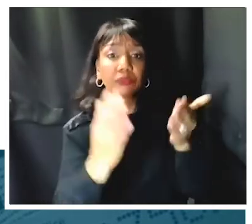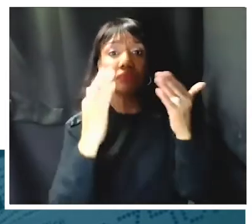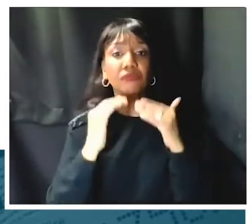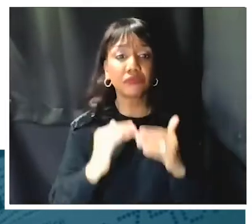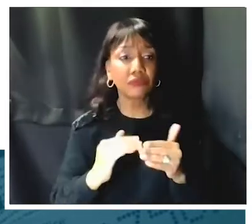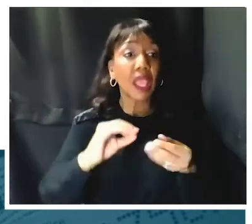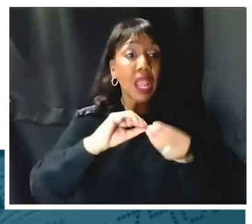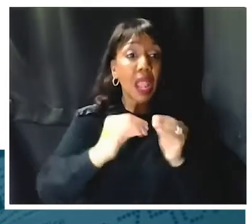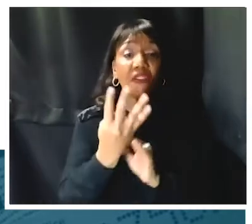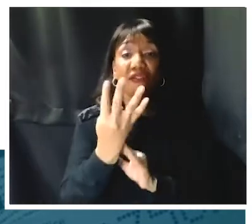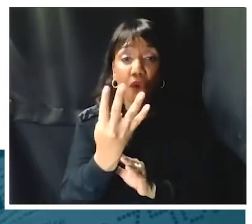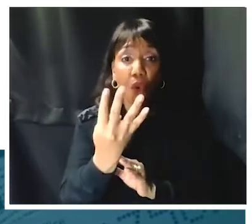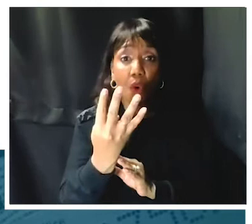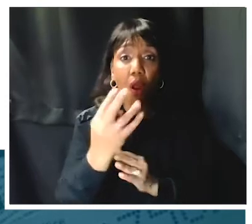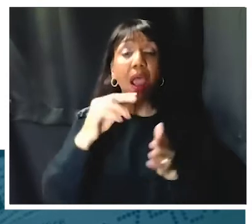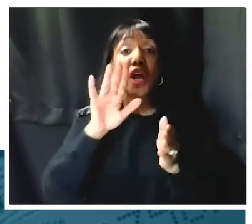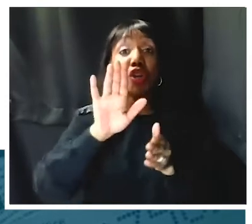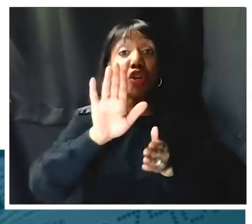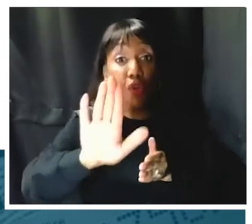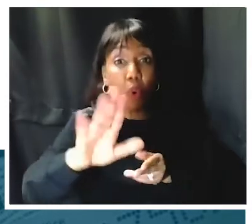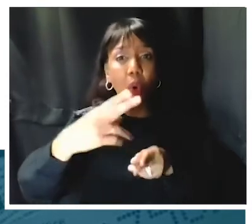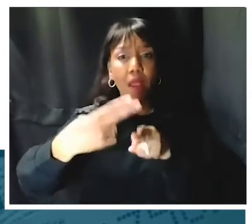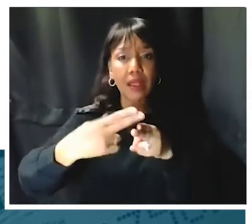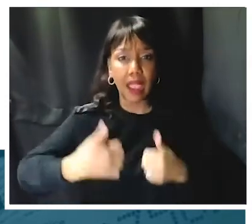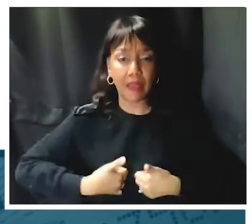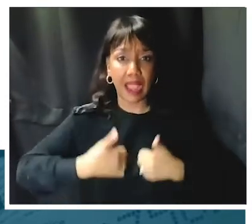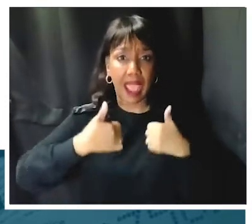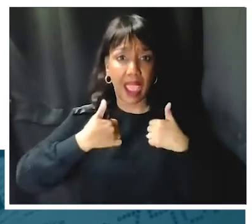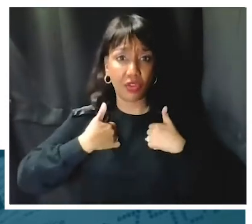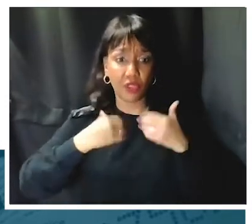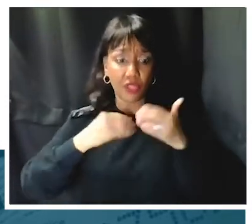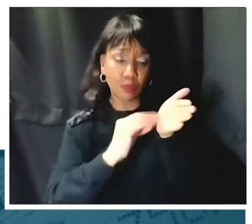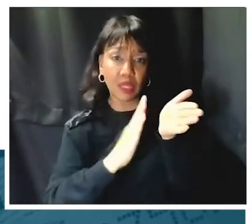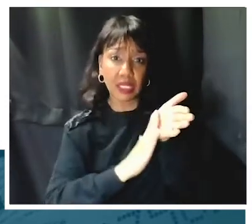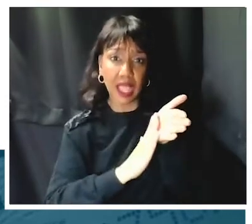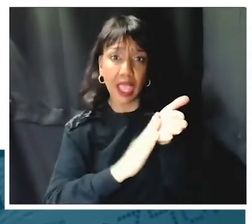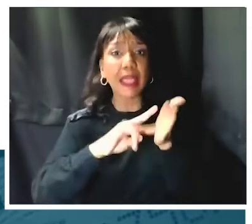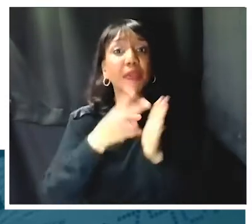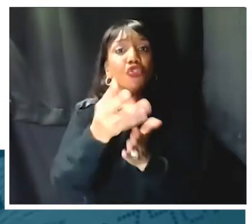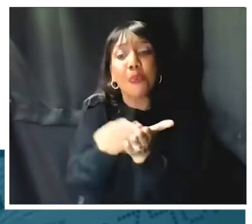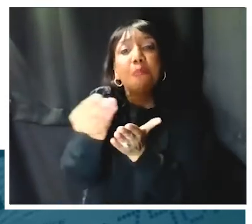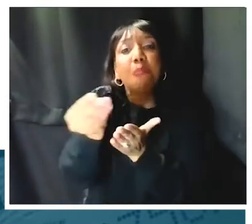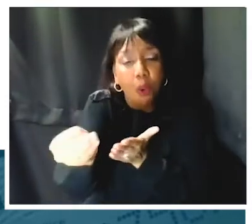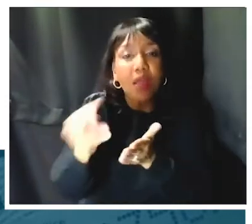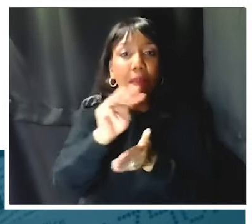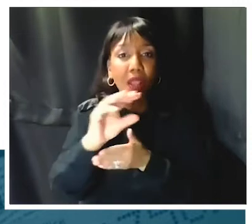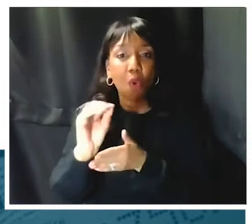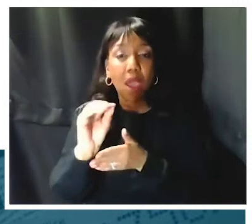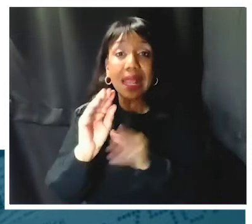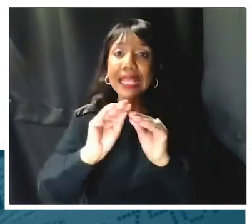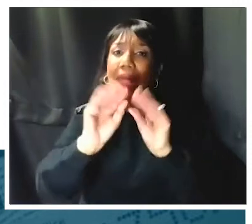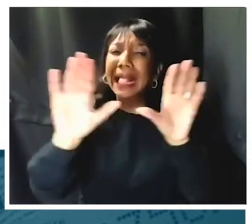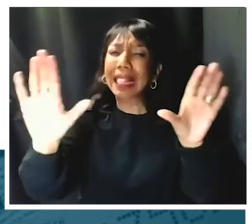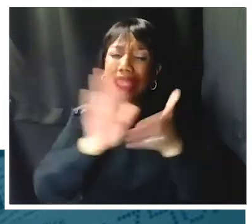In the purchaser's address area, you should put your name and address in this area. Make sure you write clearly so that it can